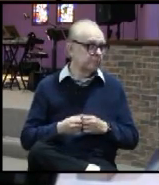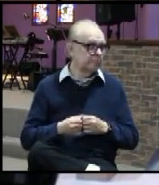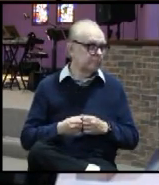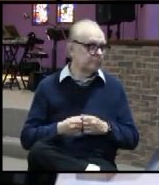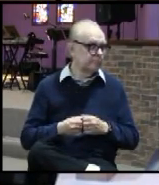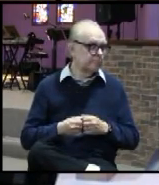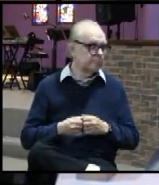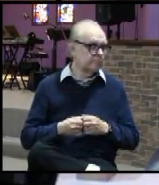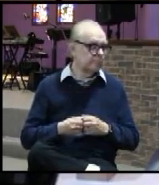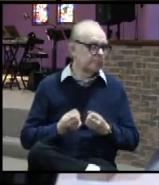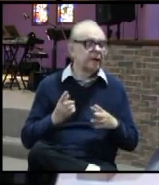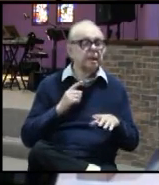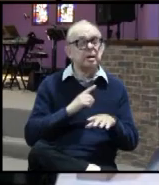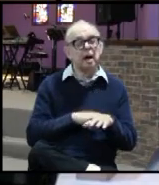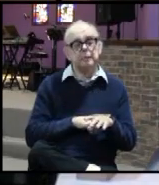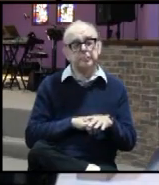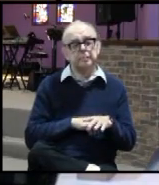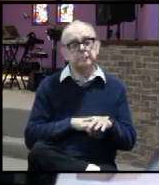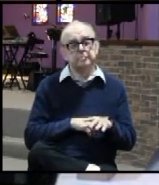the problem is that a lot of times